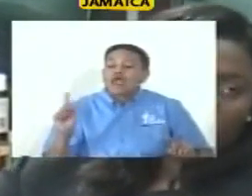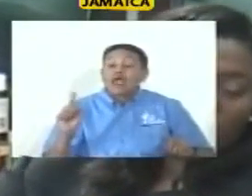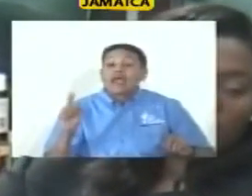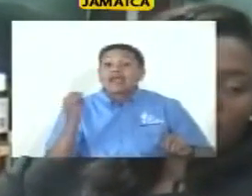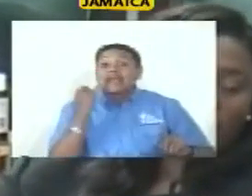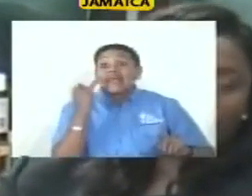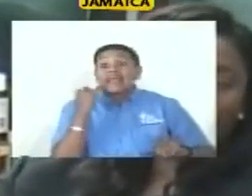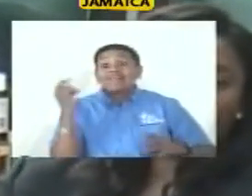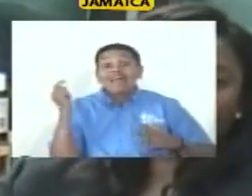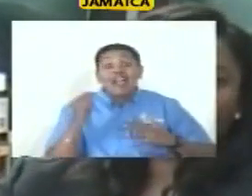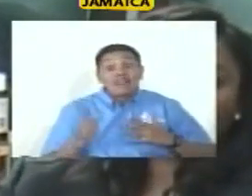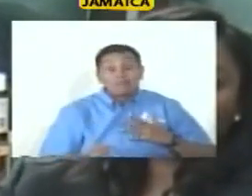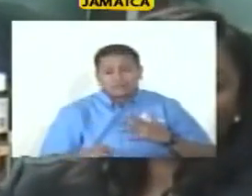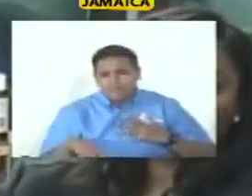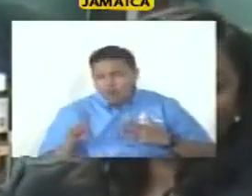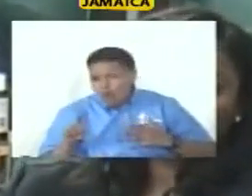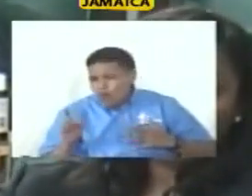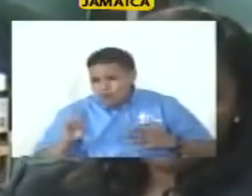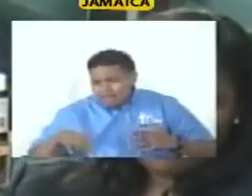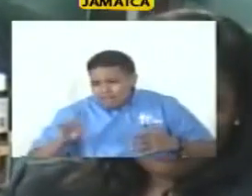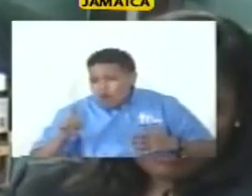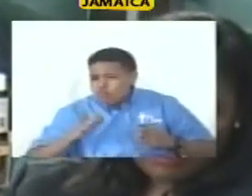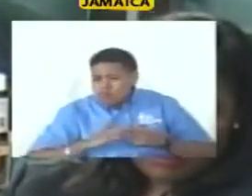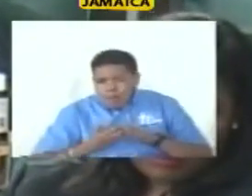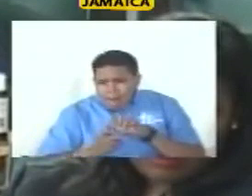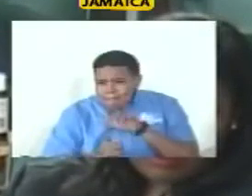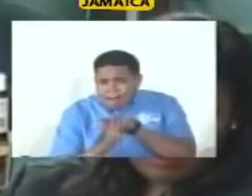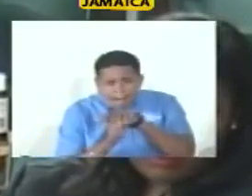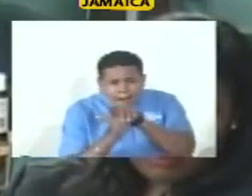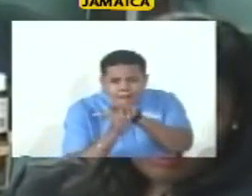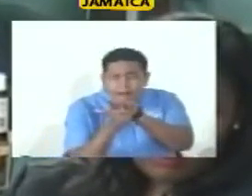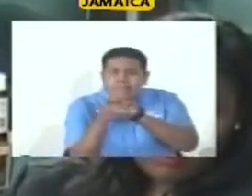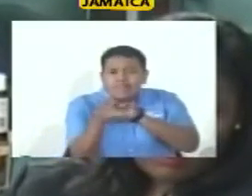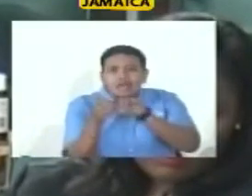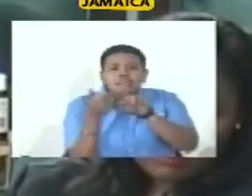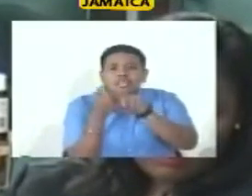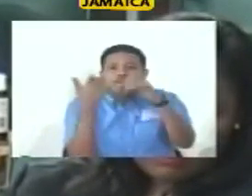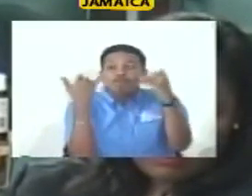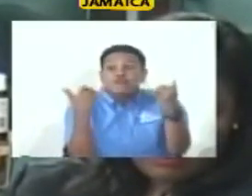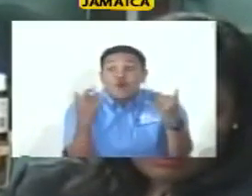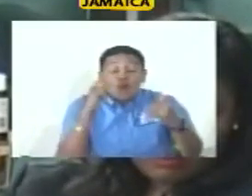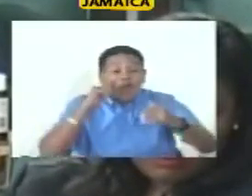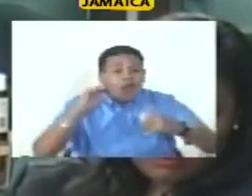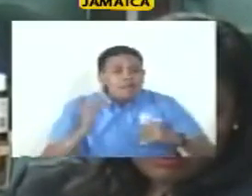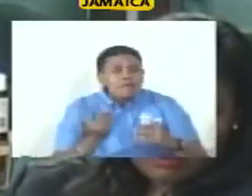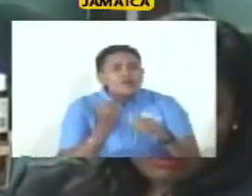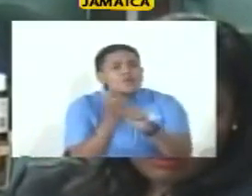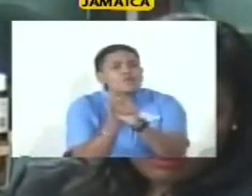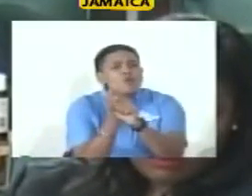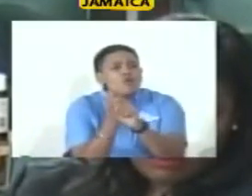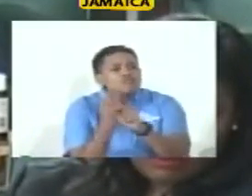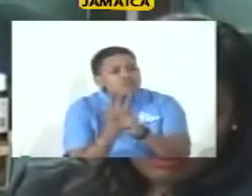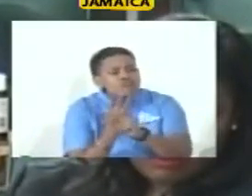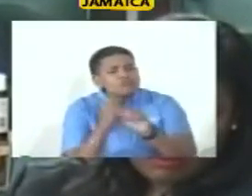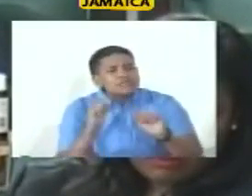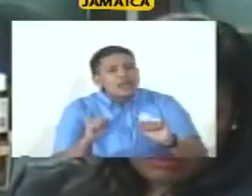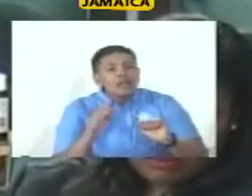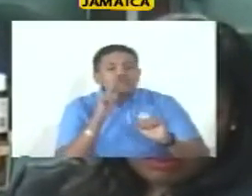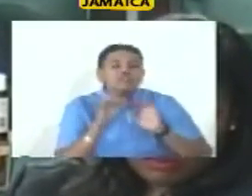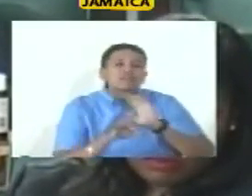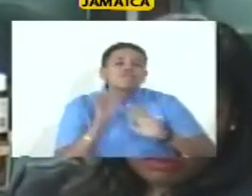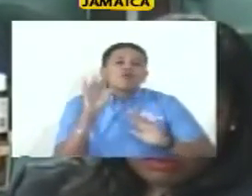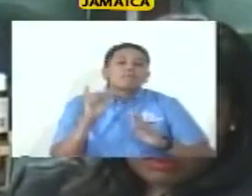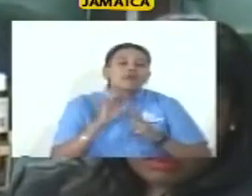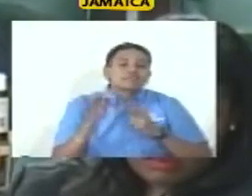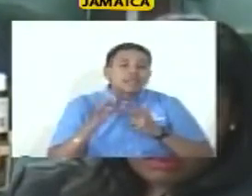if elements are found to be problematic, although they now appear workable and have been so found by the Joint